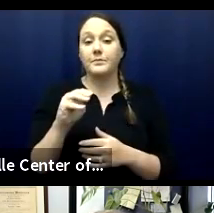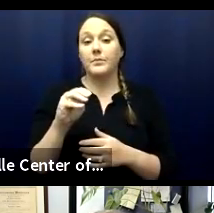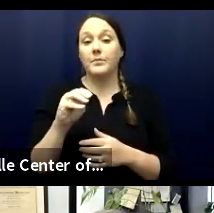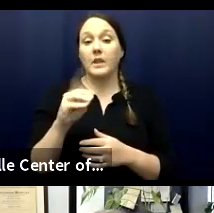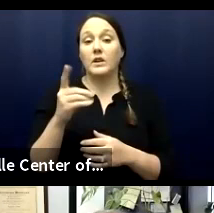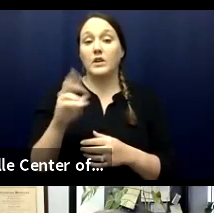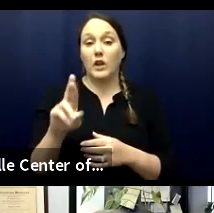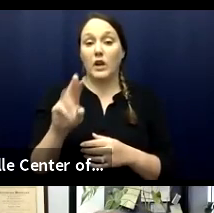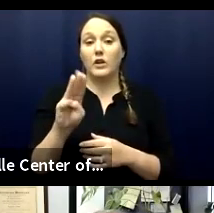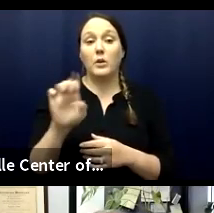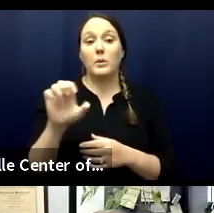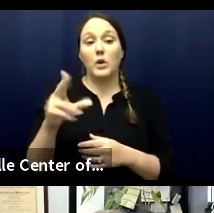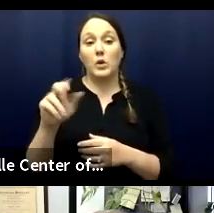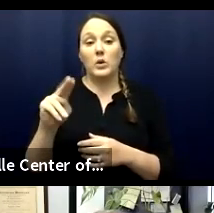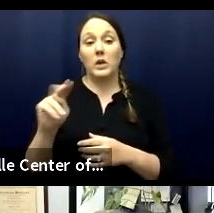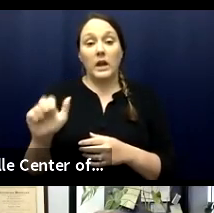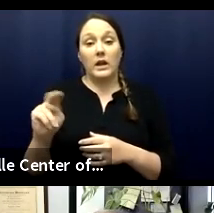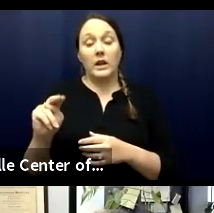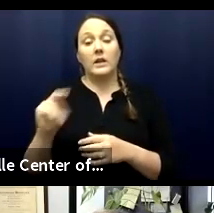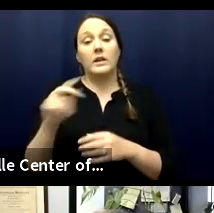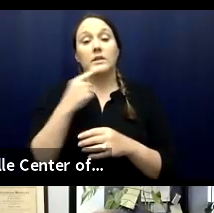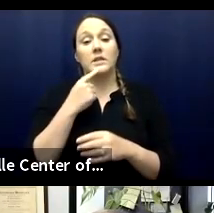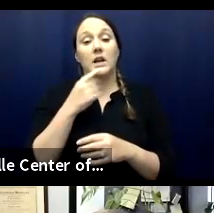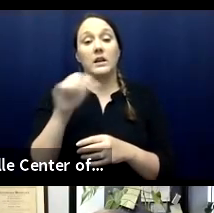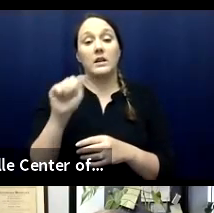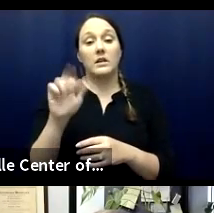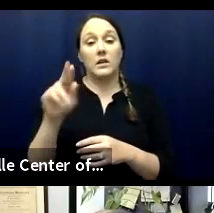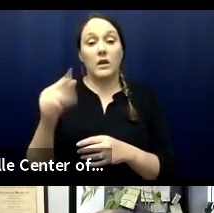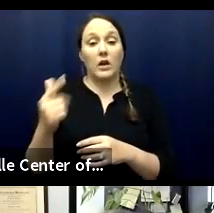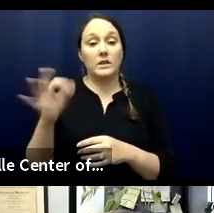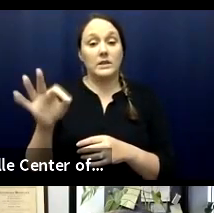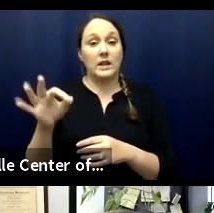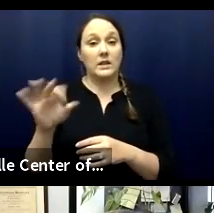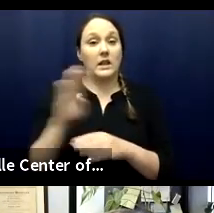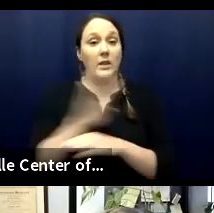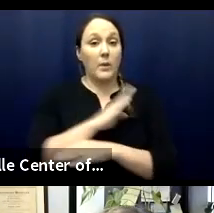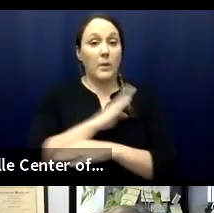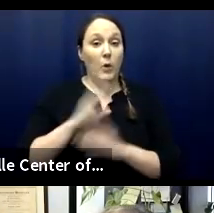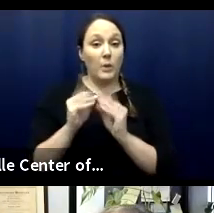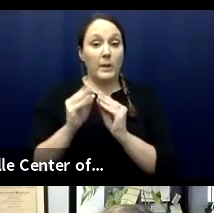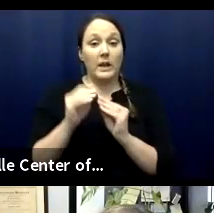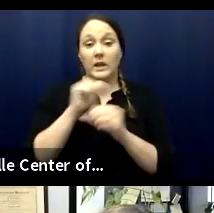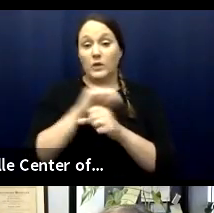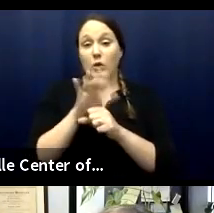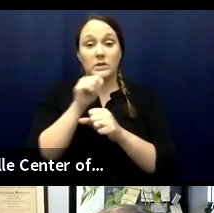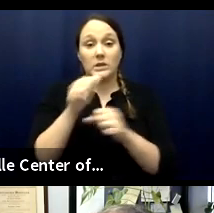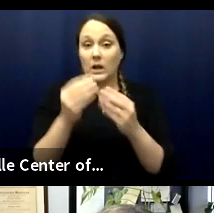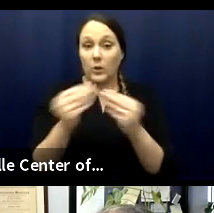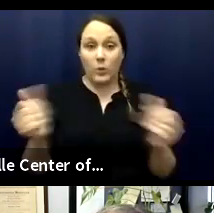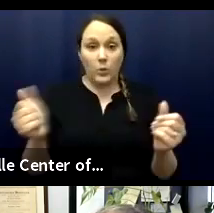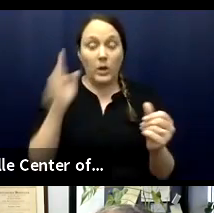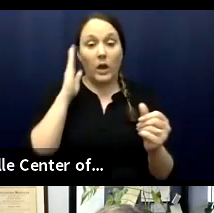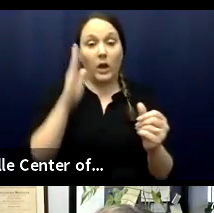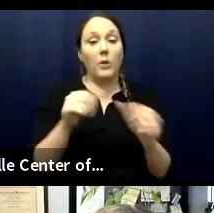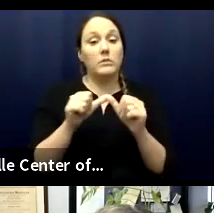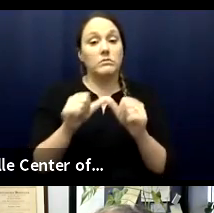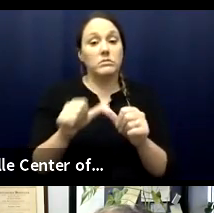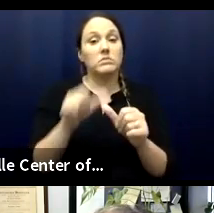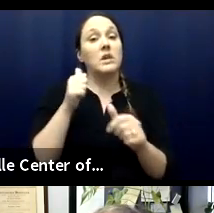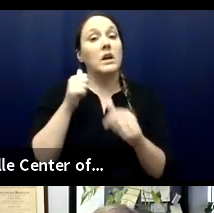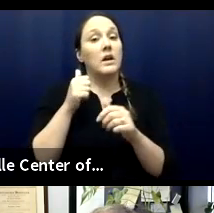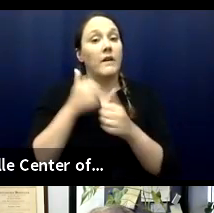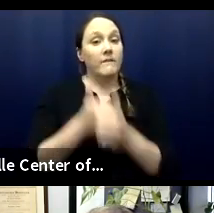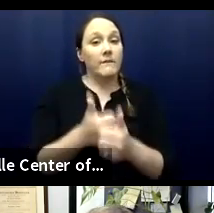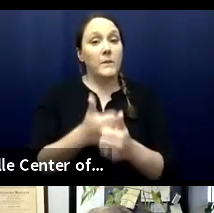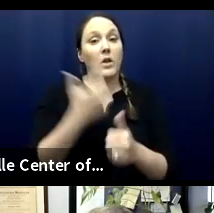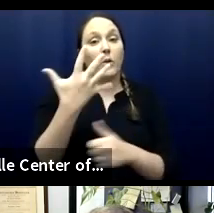Dr. Buchanan, stated in the August 19th board meeting that Corona is not going away and that we are all going to be practicing the 5 core actions for